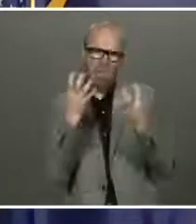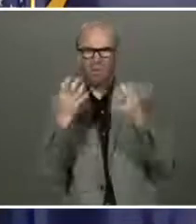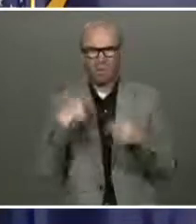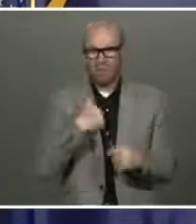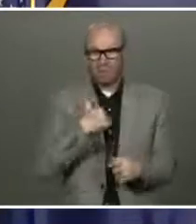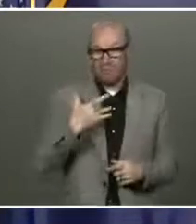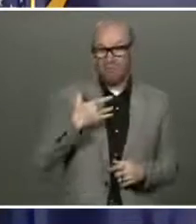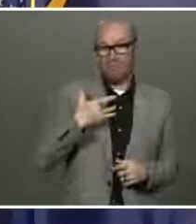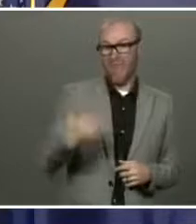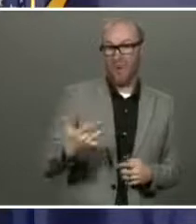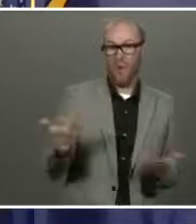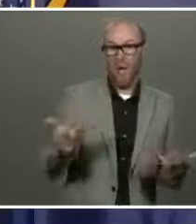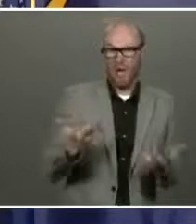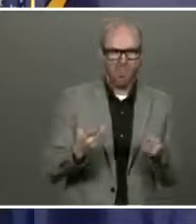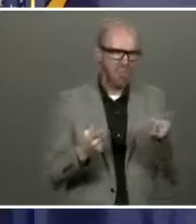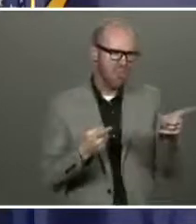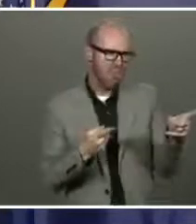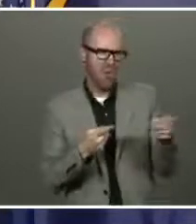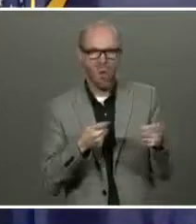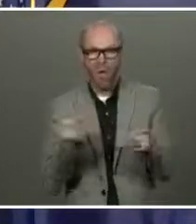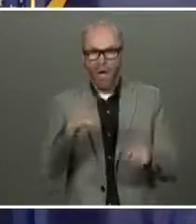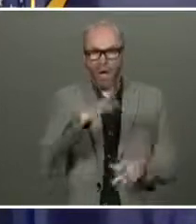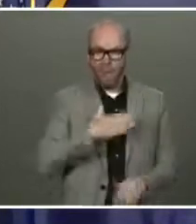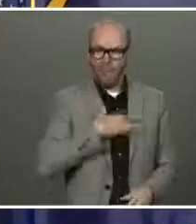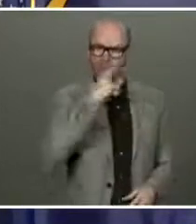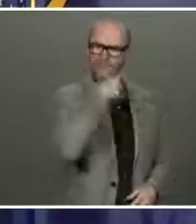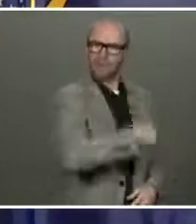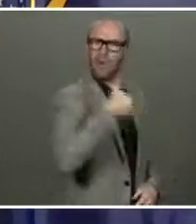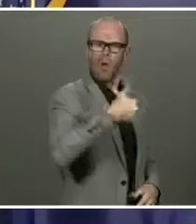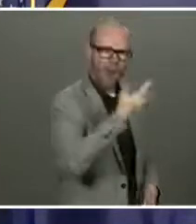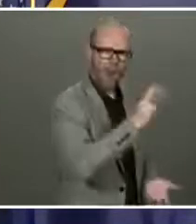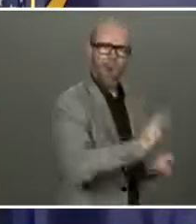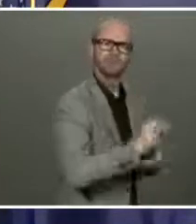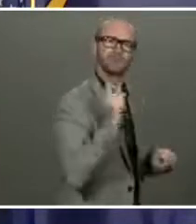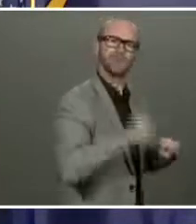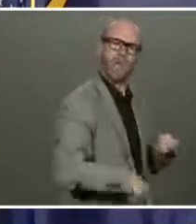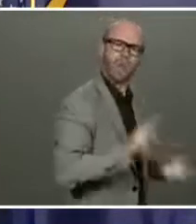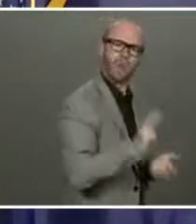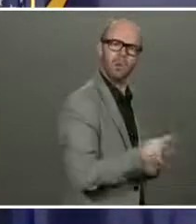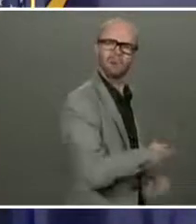reason to figure out why our kid lost.